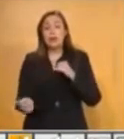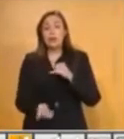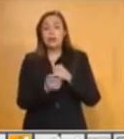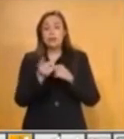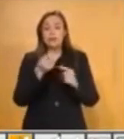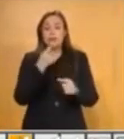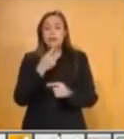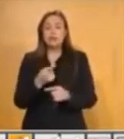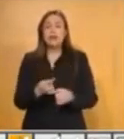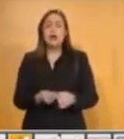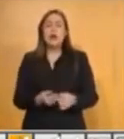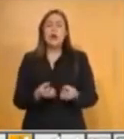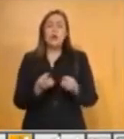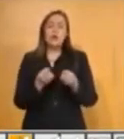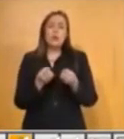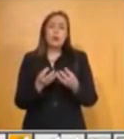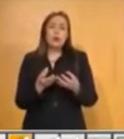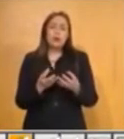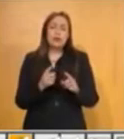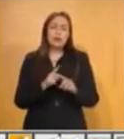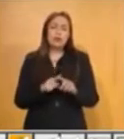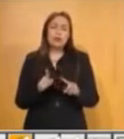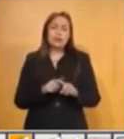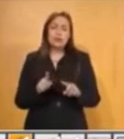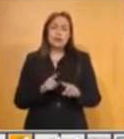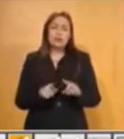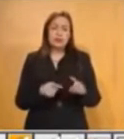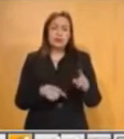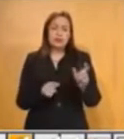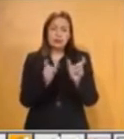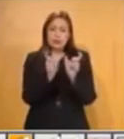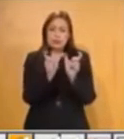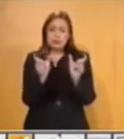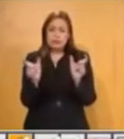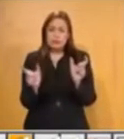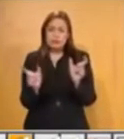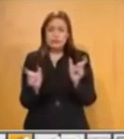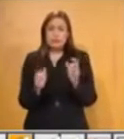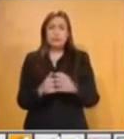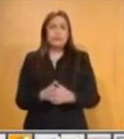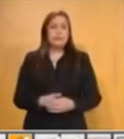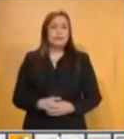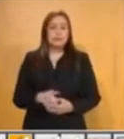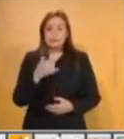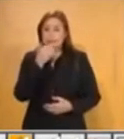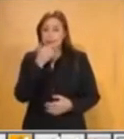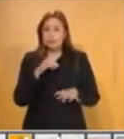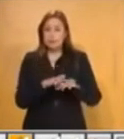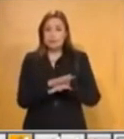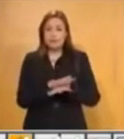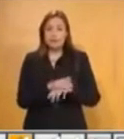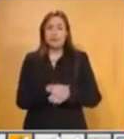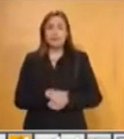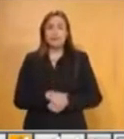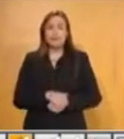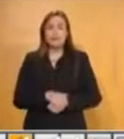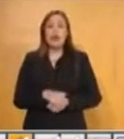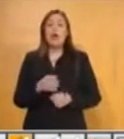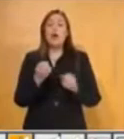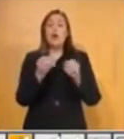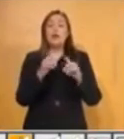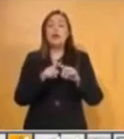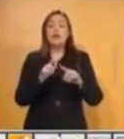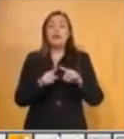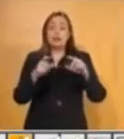tiers are in the comic strip, and we have that the comic strip, is this one? The comic strip has 3 different tiers